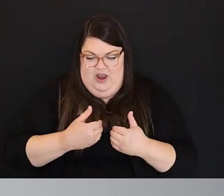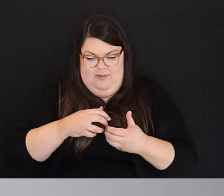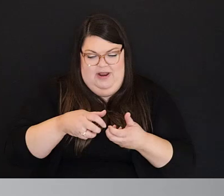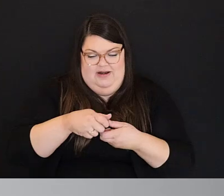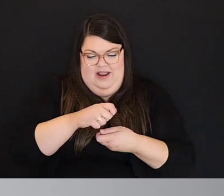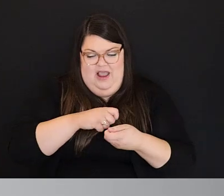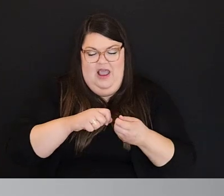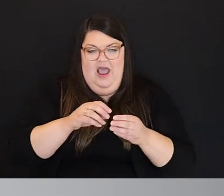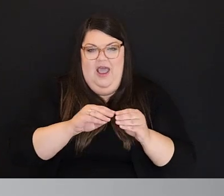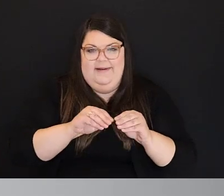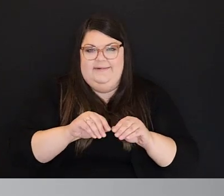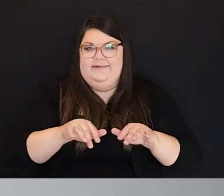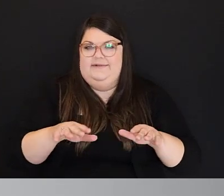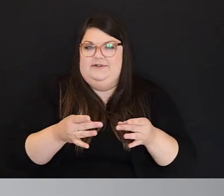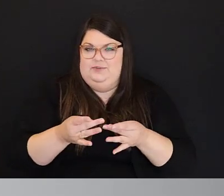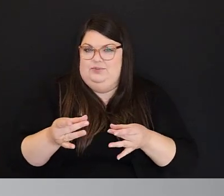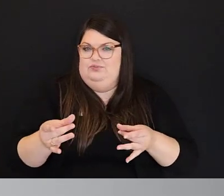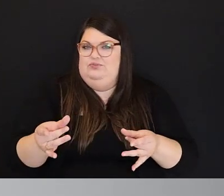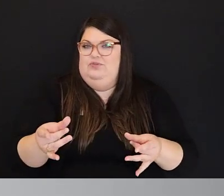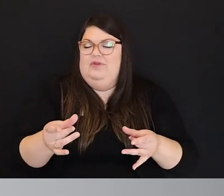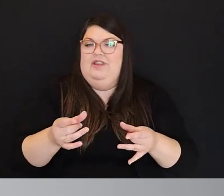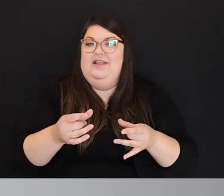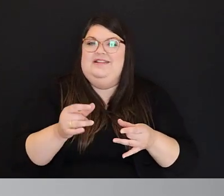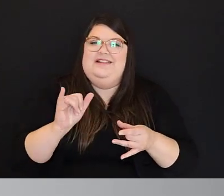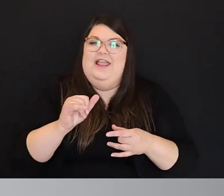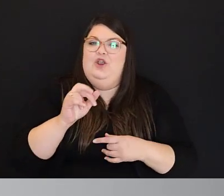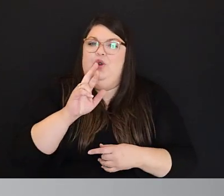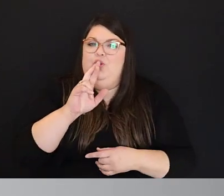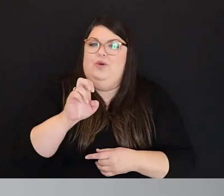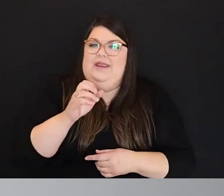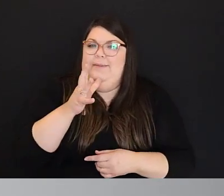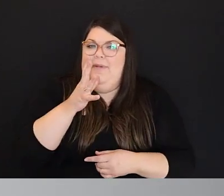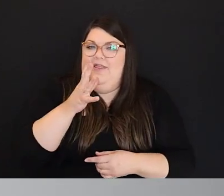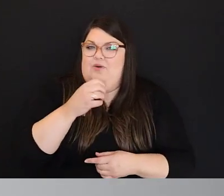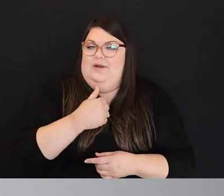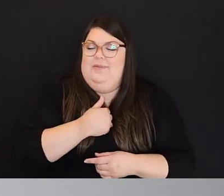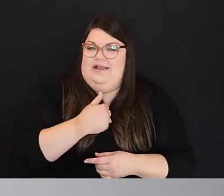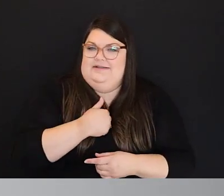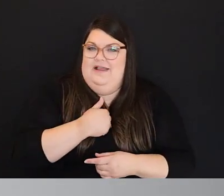is my remothering process, because I'm able to